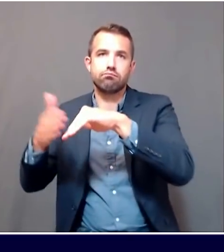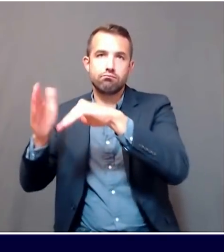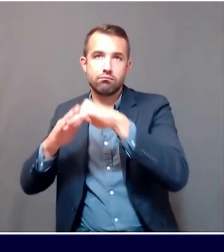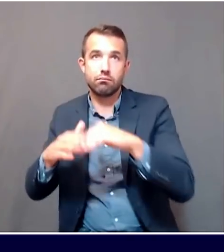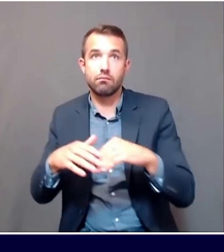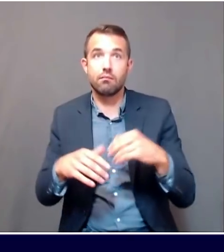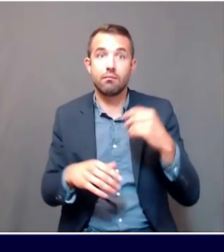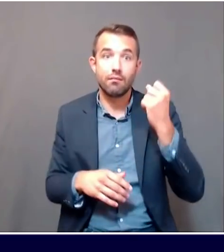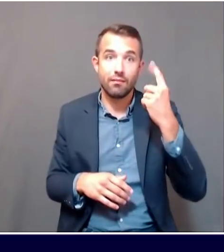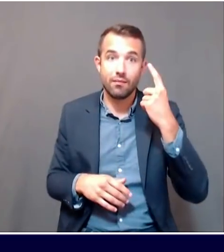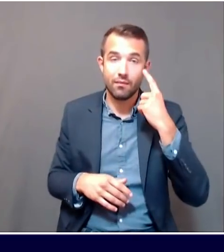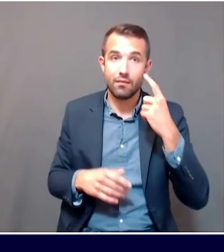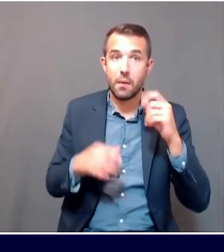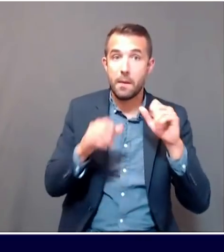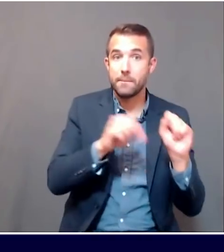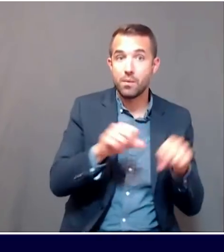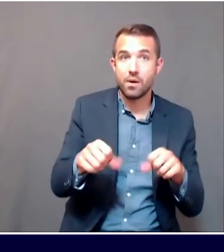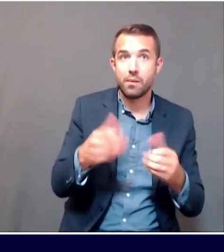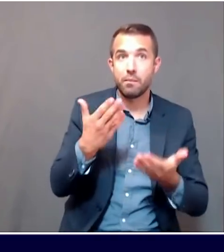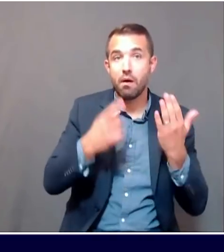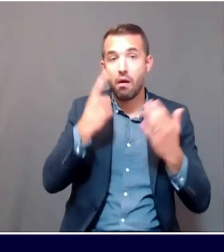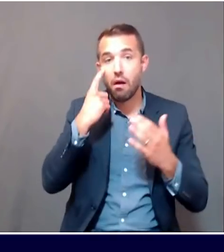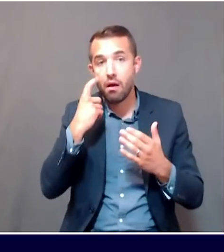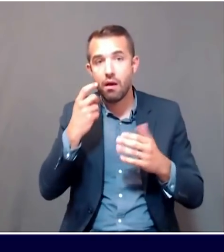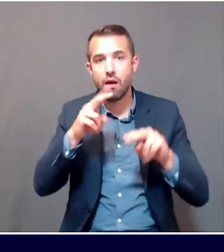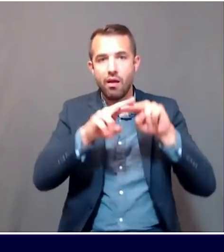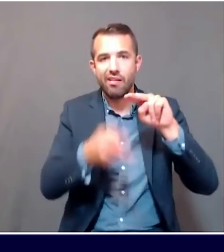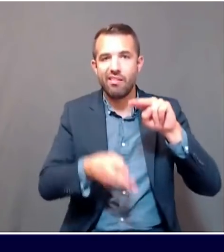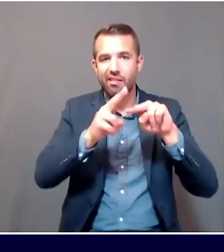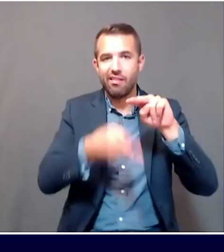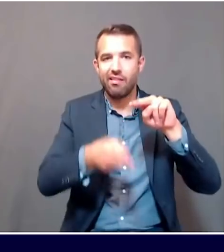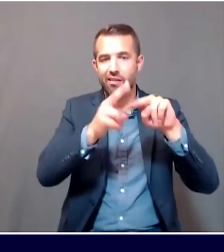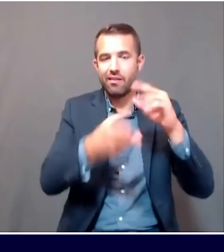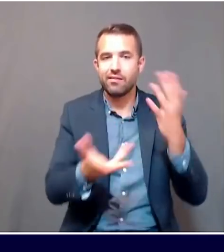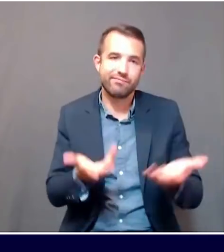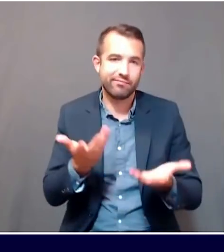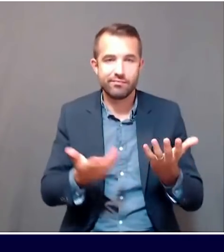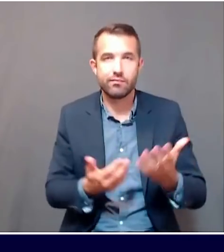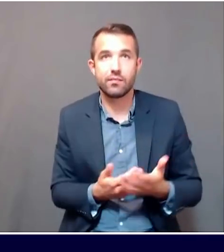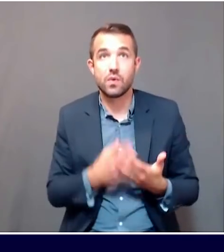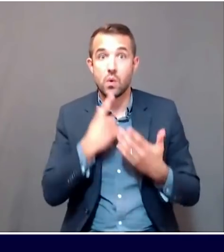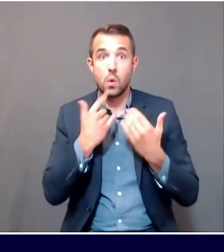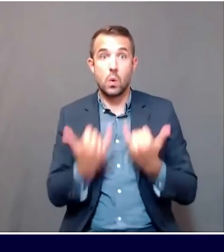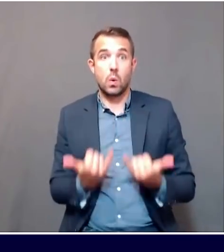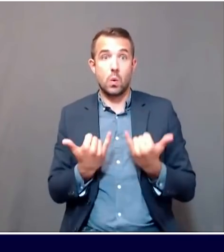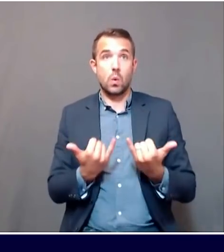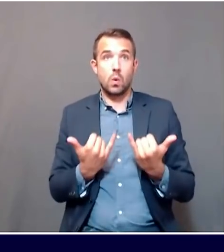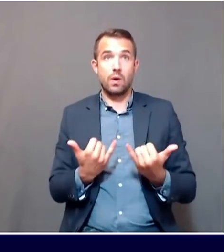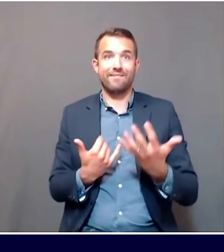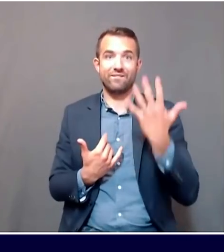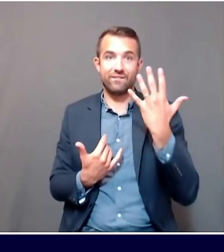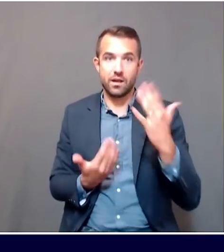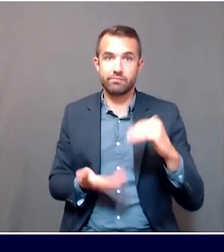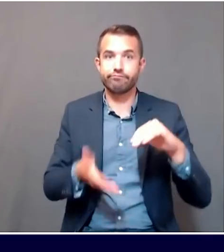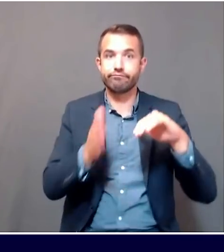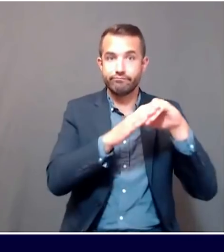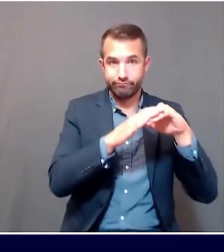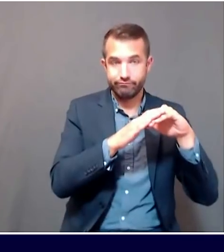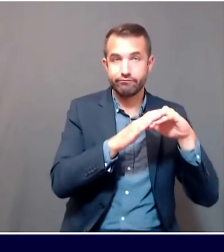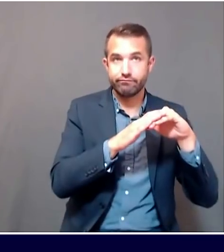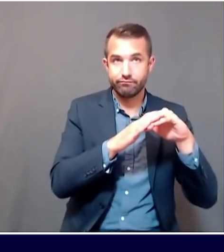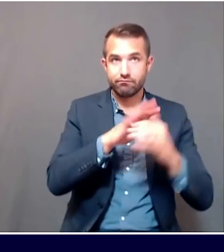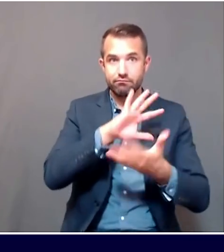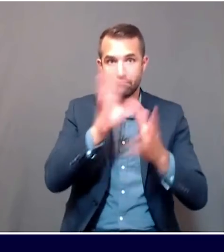upward and downward. So the number that I am reporting today is 5 additional cases total. That's again comprised